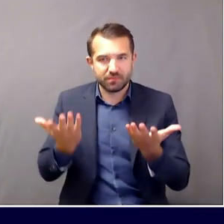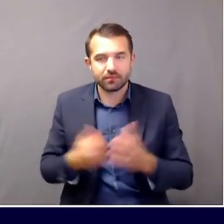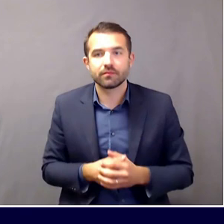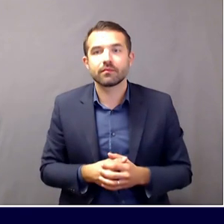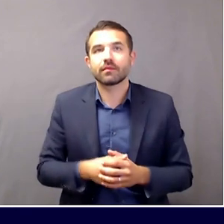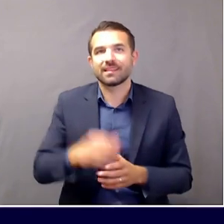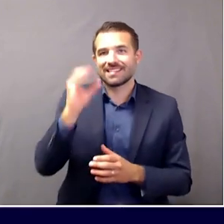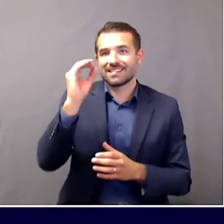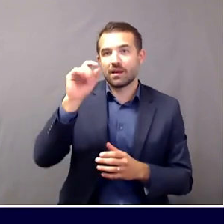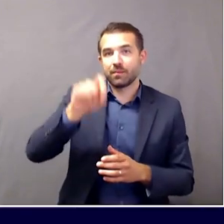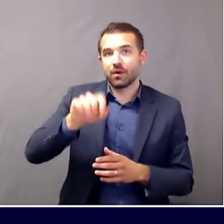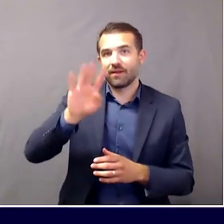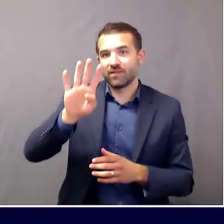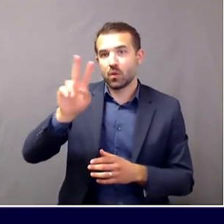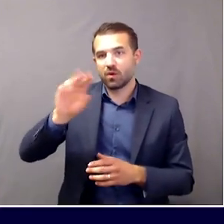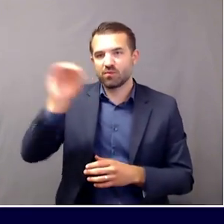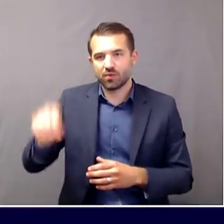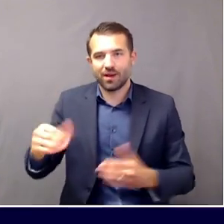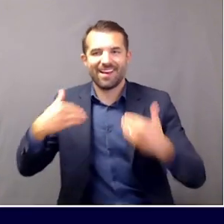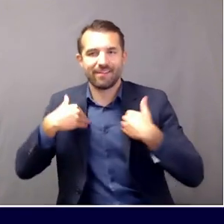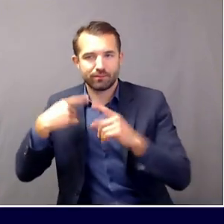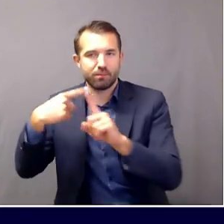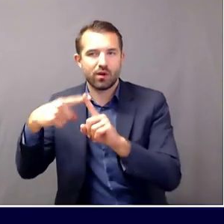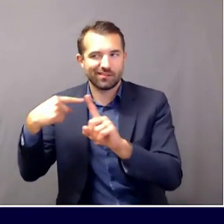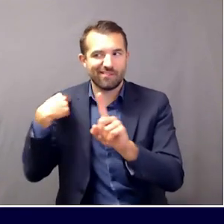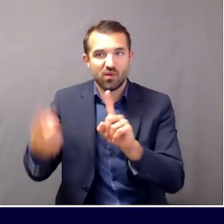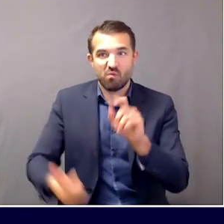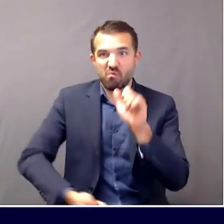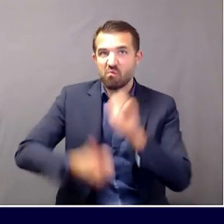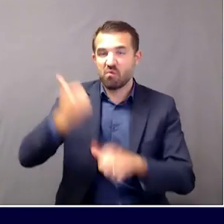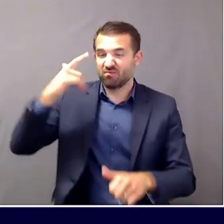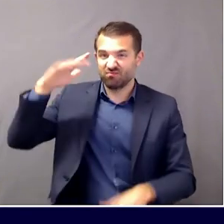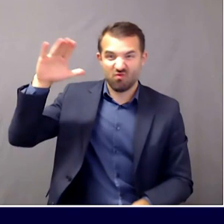0.42%, a new low mark for us. To put that number in